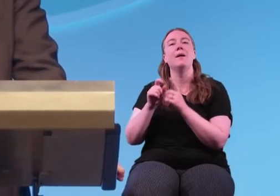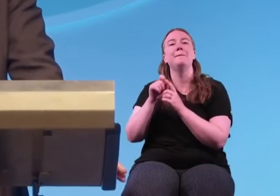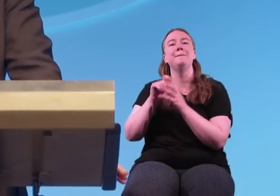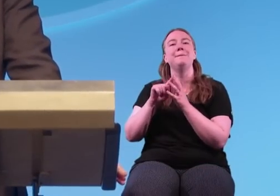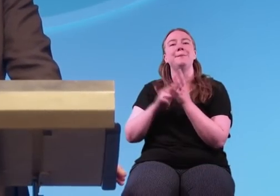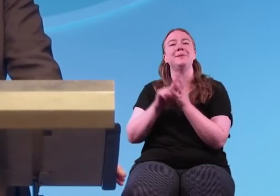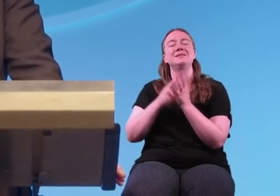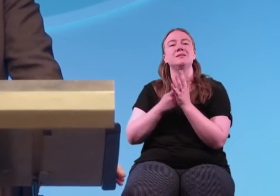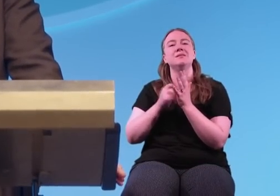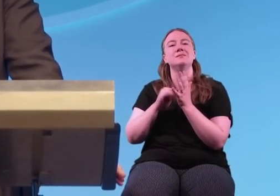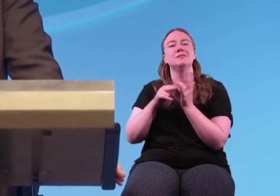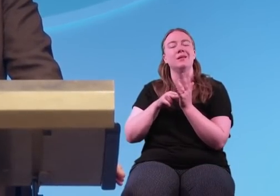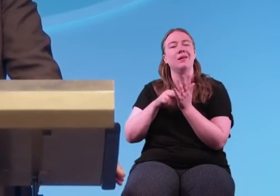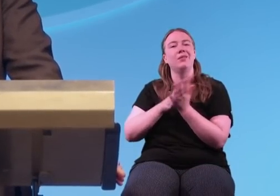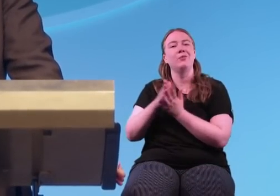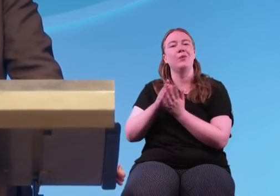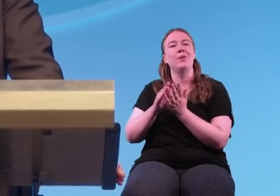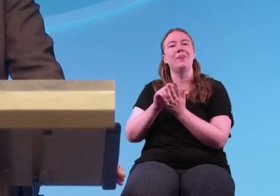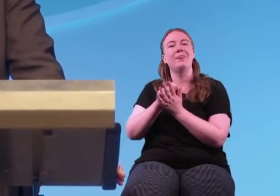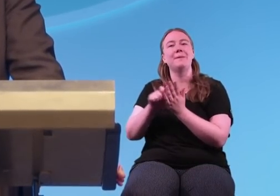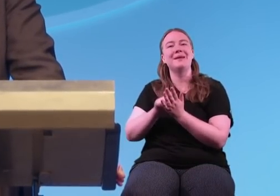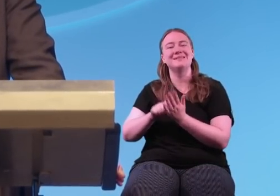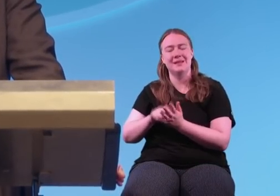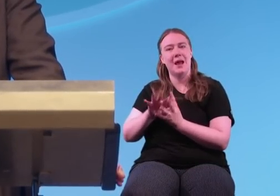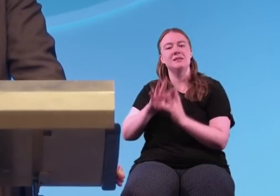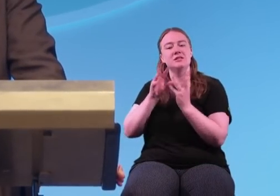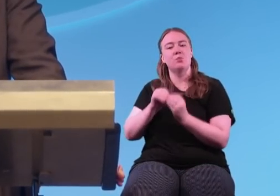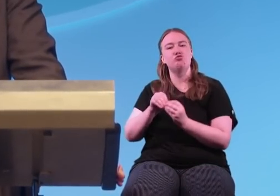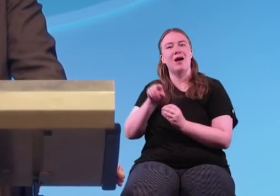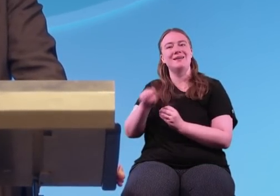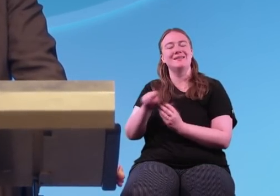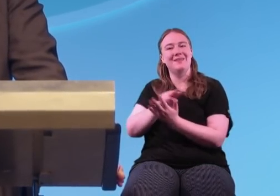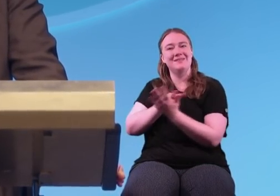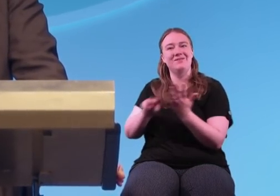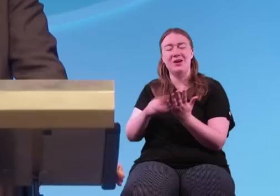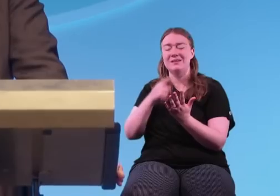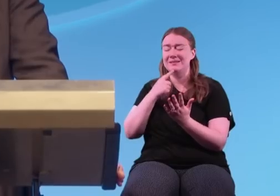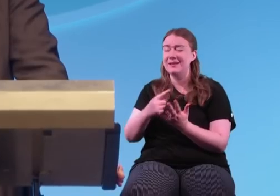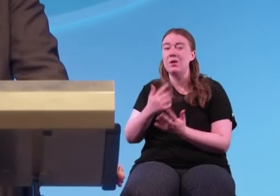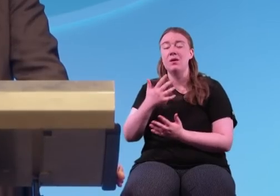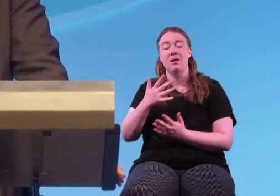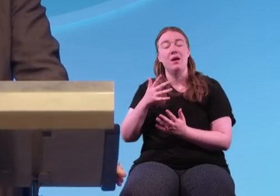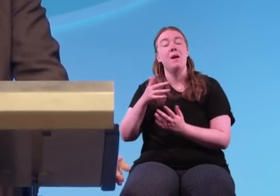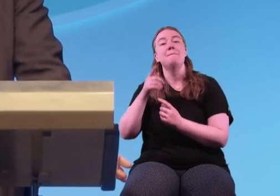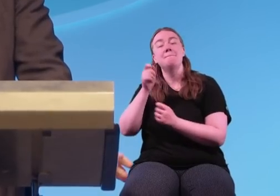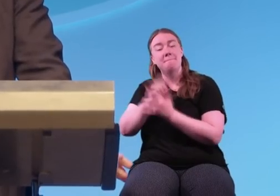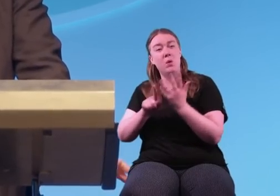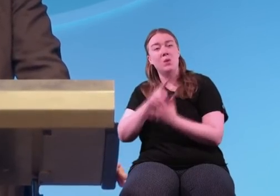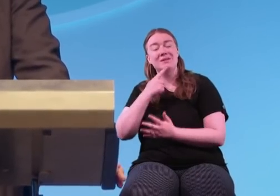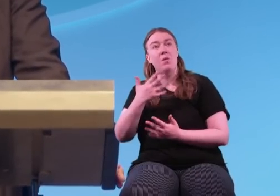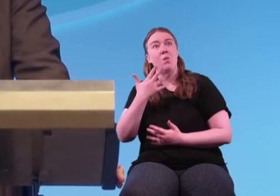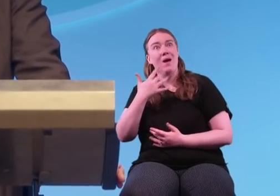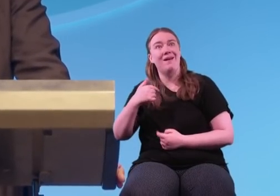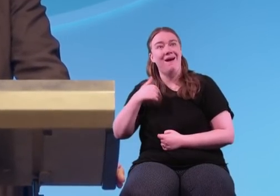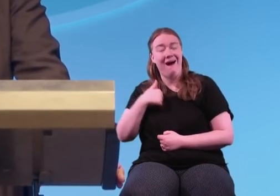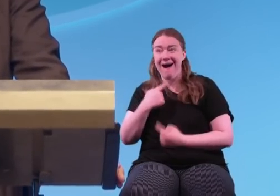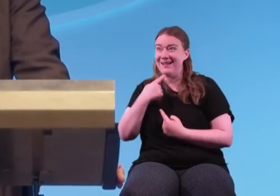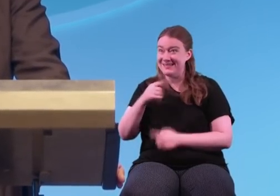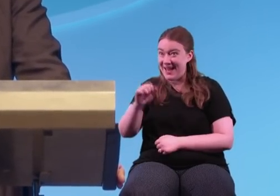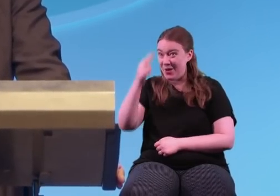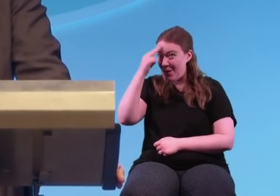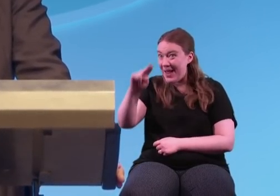this phrase, this verse. Every time I say your name in prayer, which is practically all the